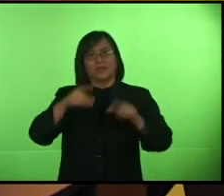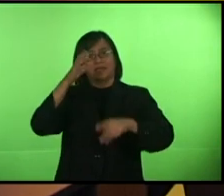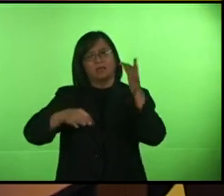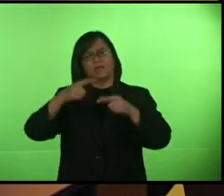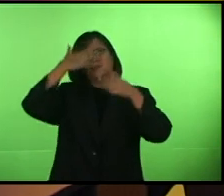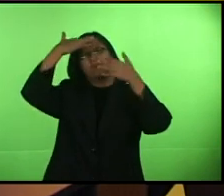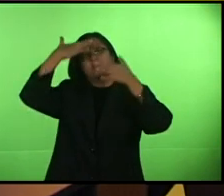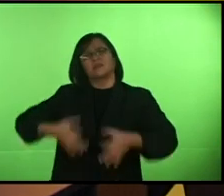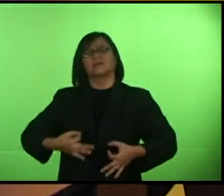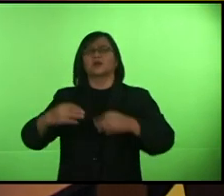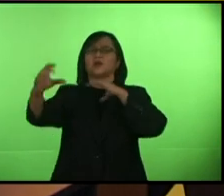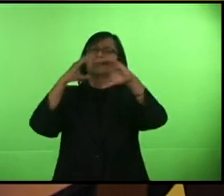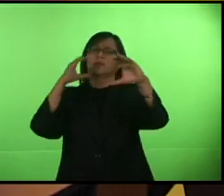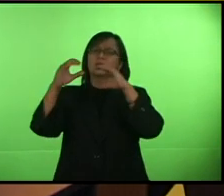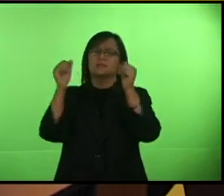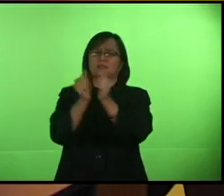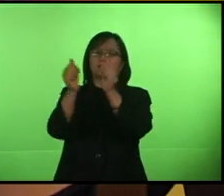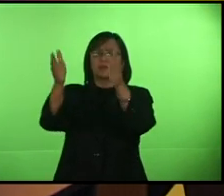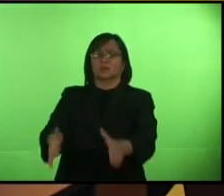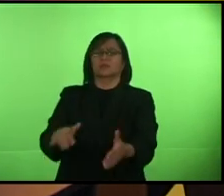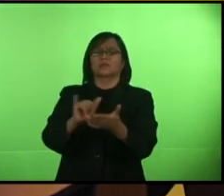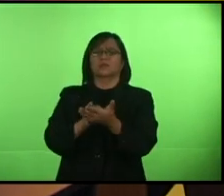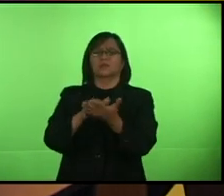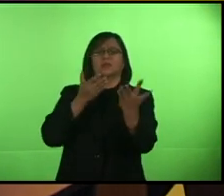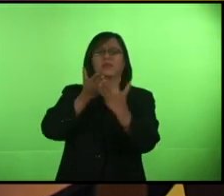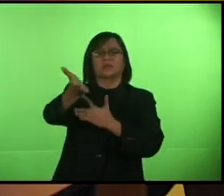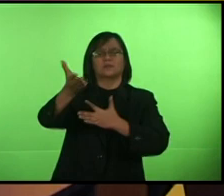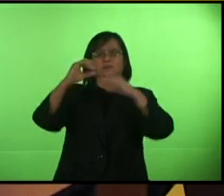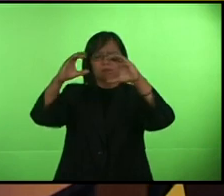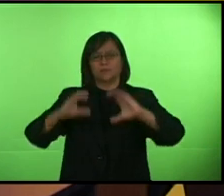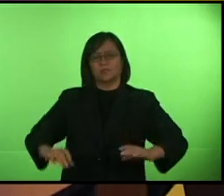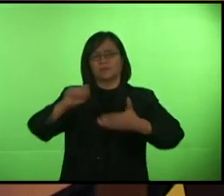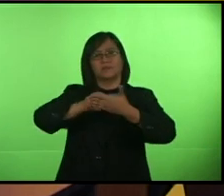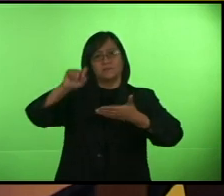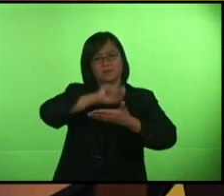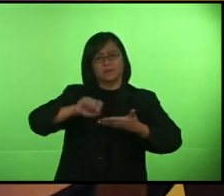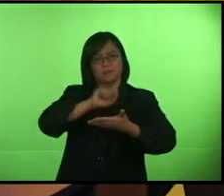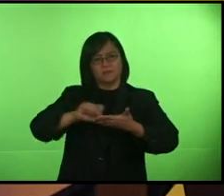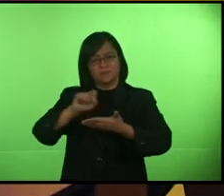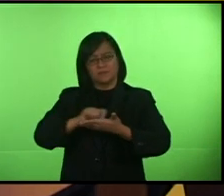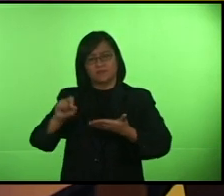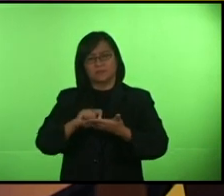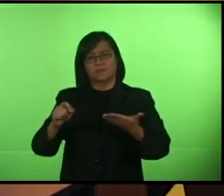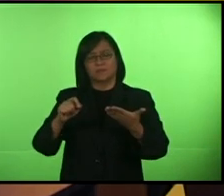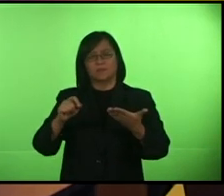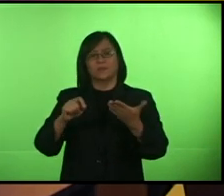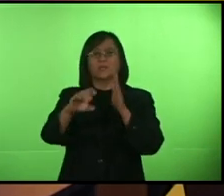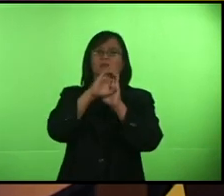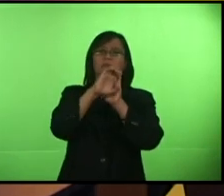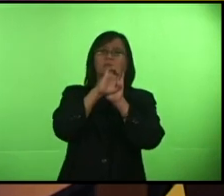But if you decide to communicate with a person through written communication, such as